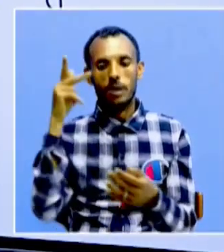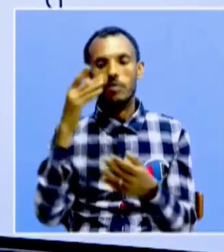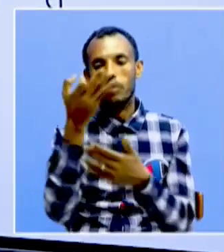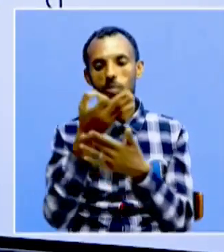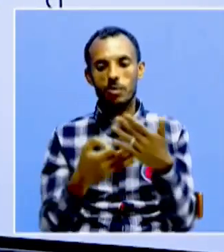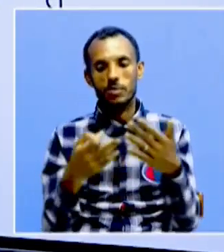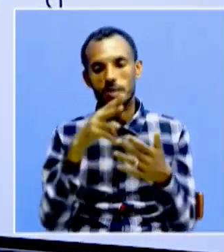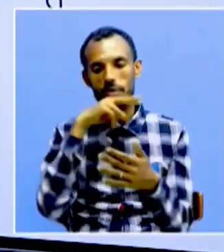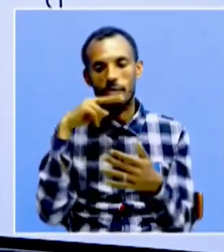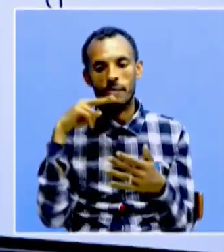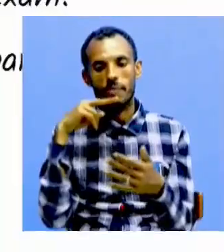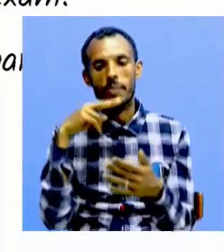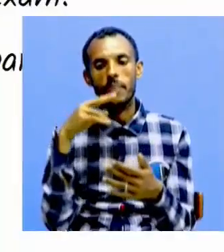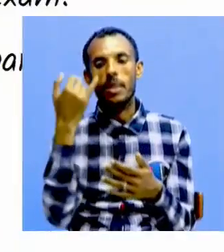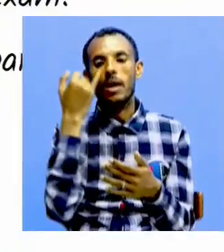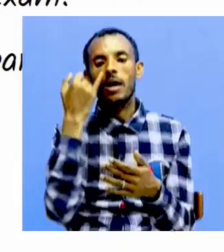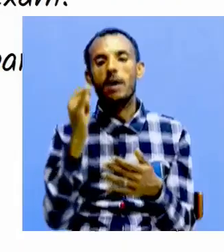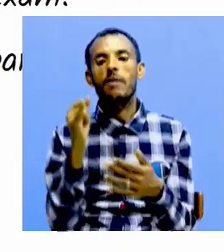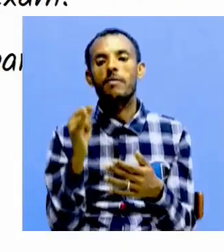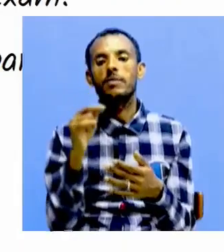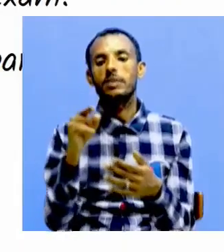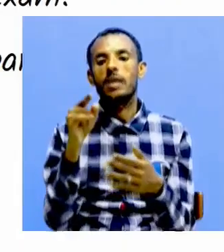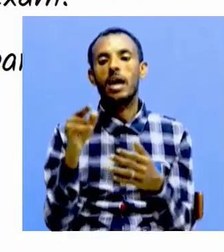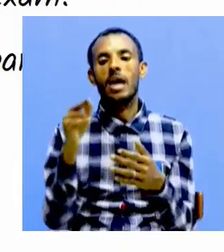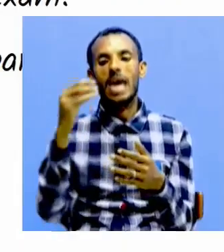which is if they knew.